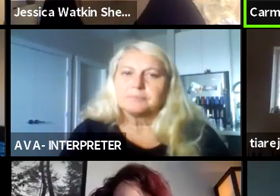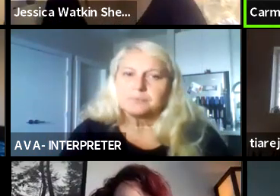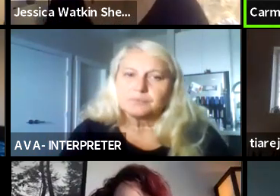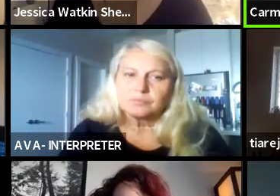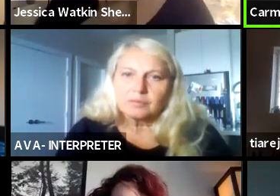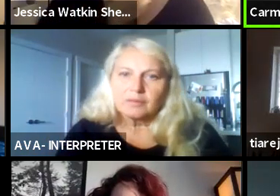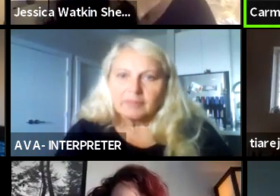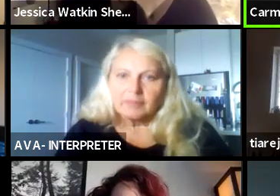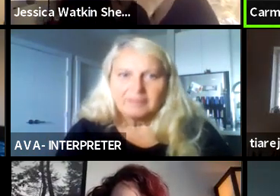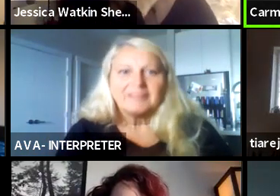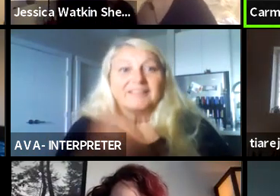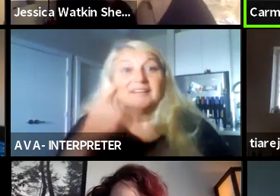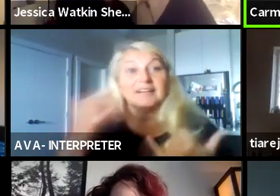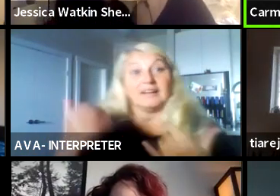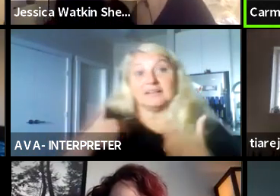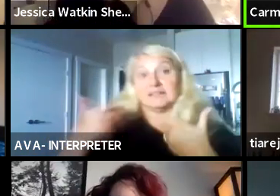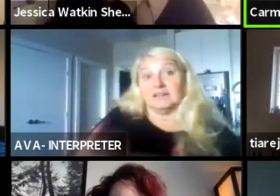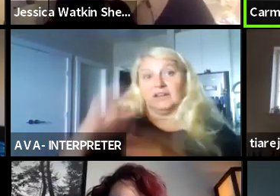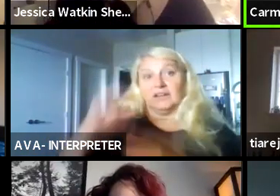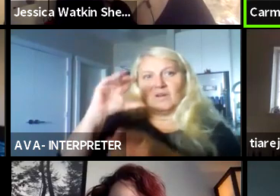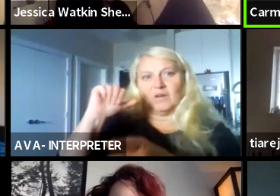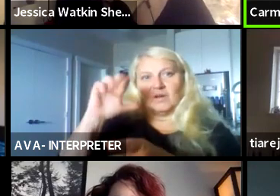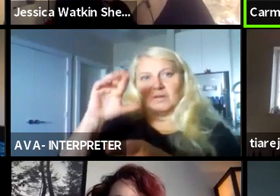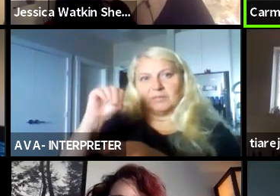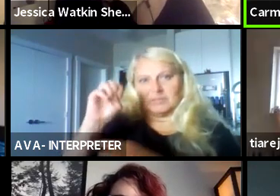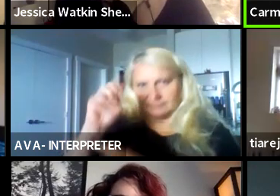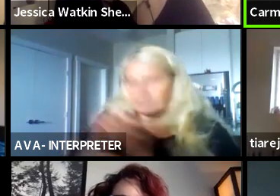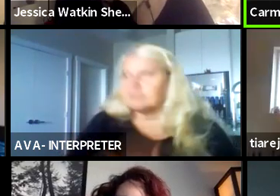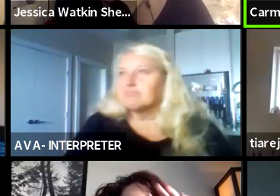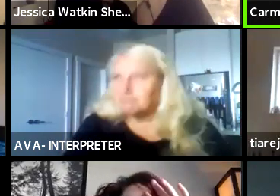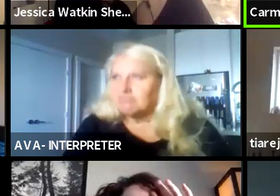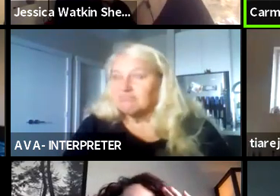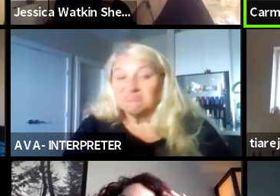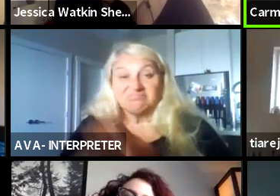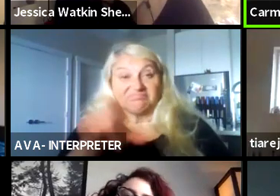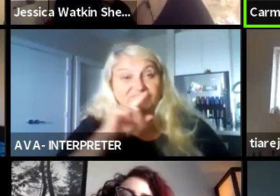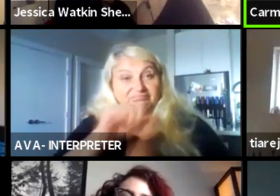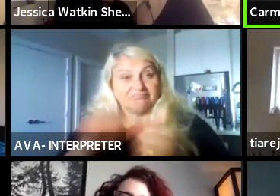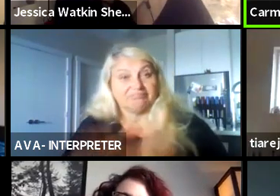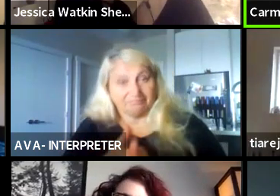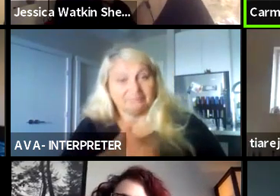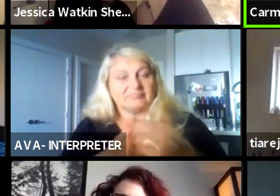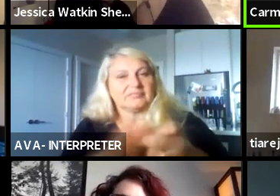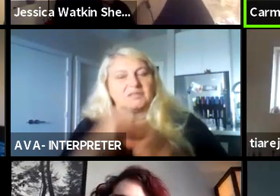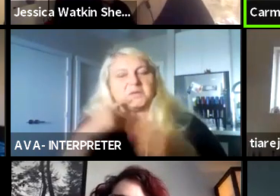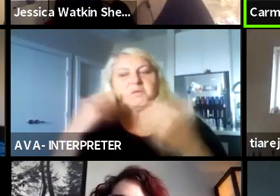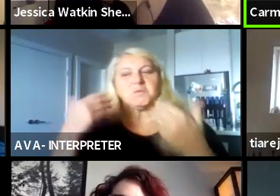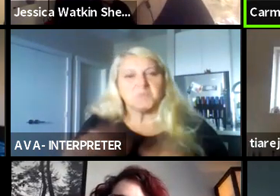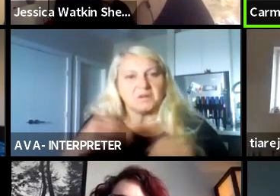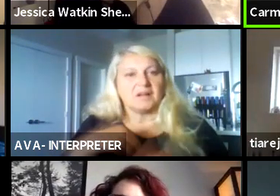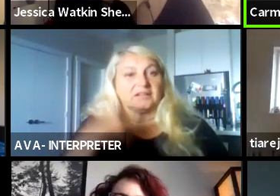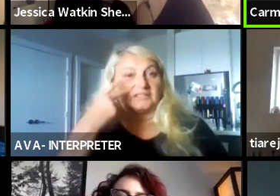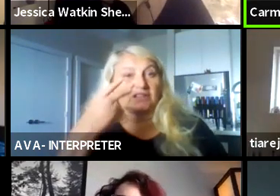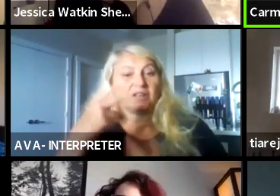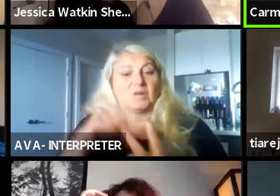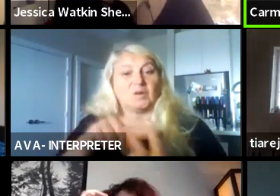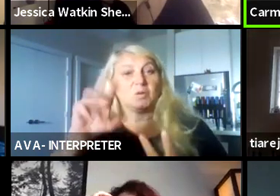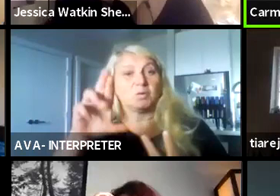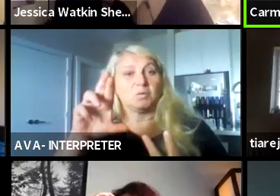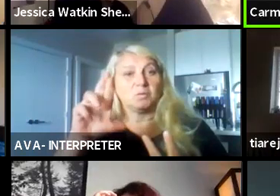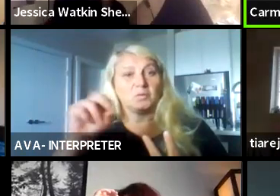It's Carmen. I also want to say too that it really was a space that Mia and Rue modeled